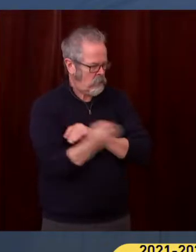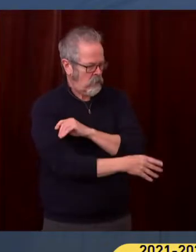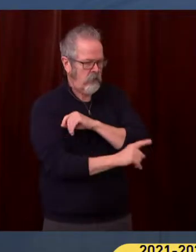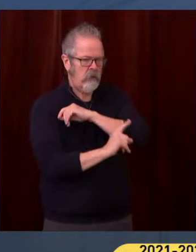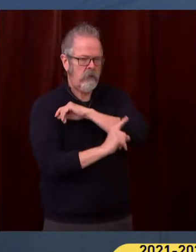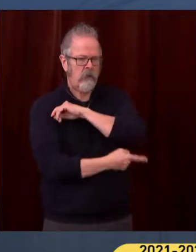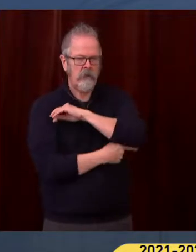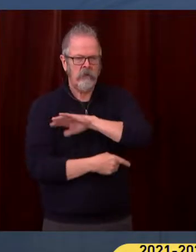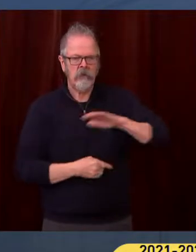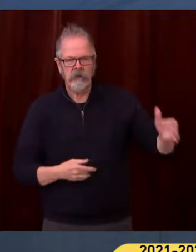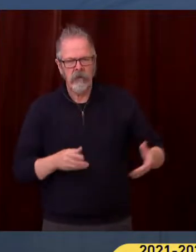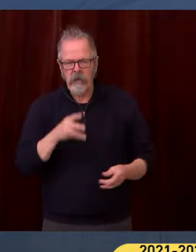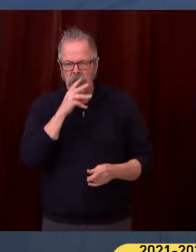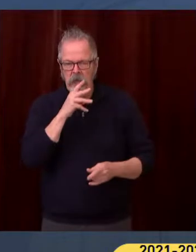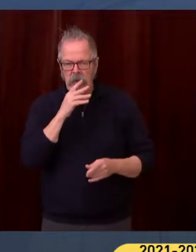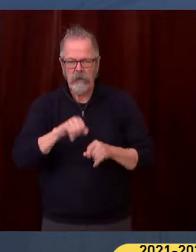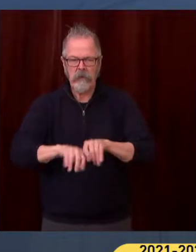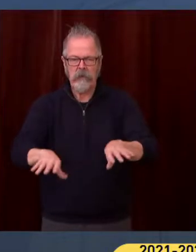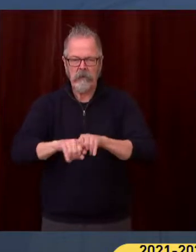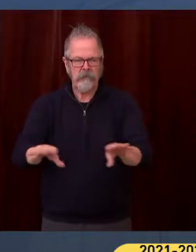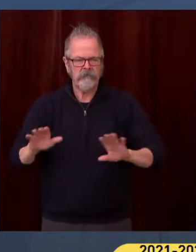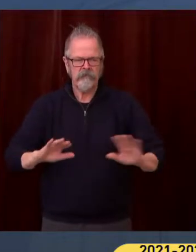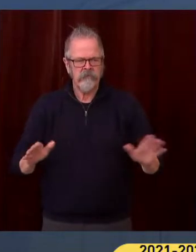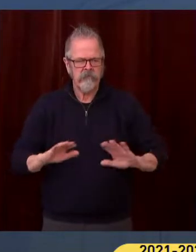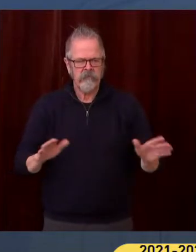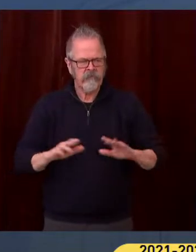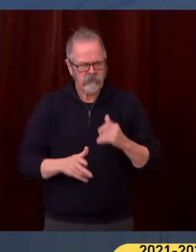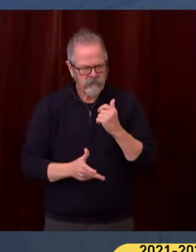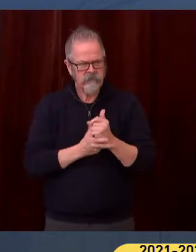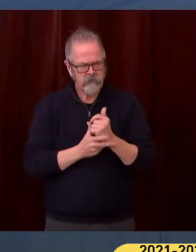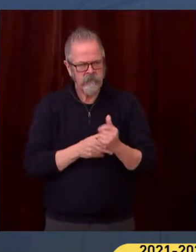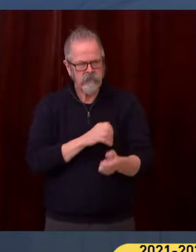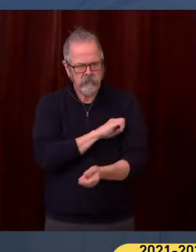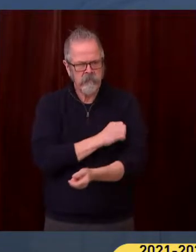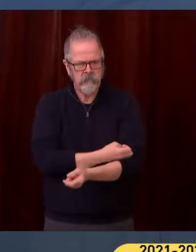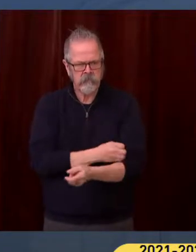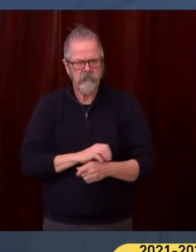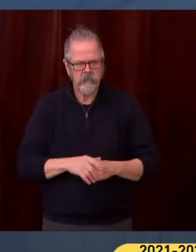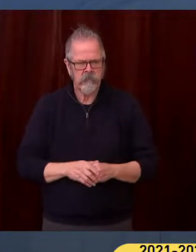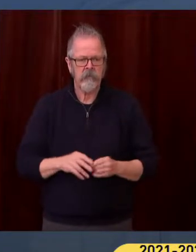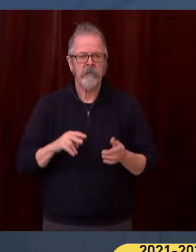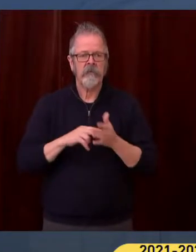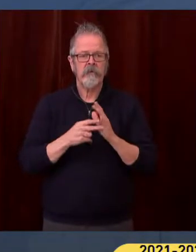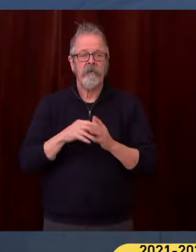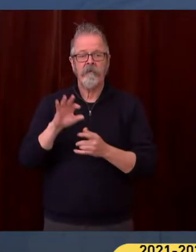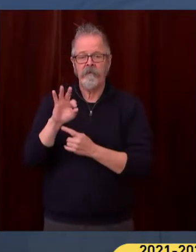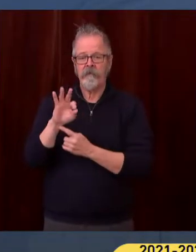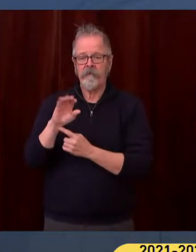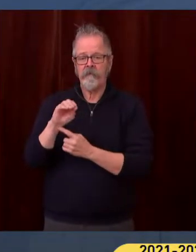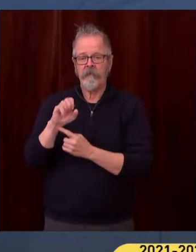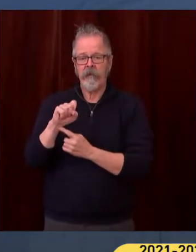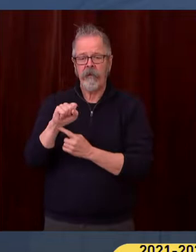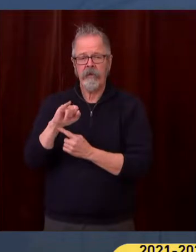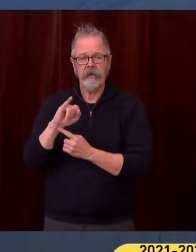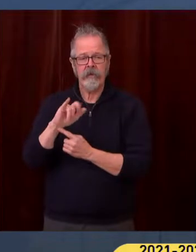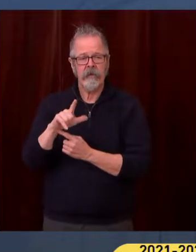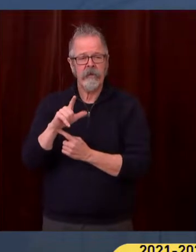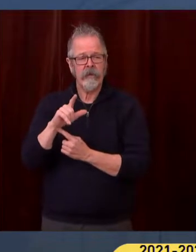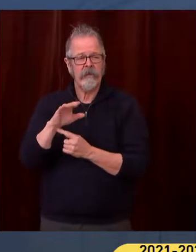this means eliminating fossil fuel use for space and water heating and using high-efficiency electric appliances.